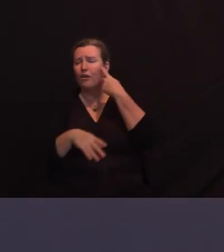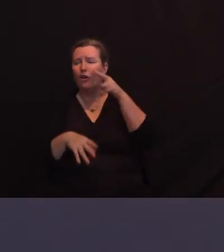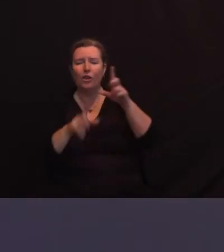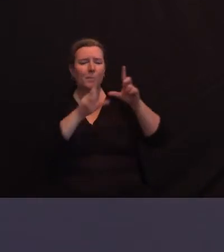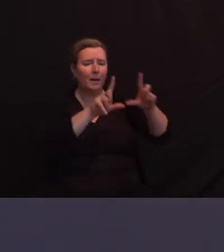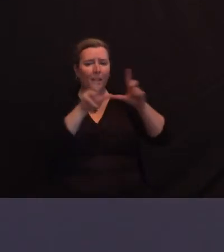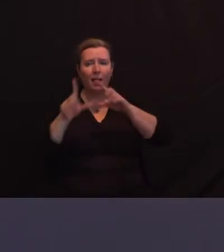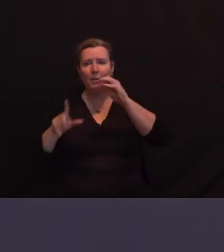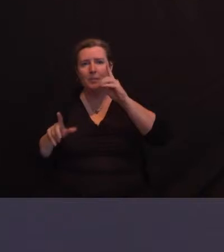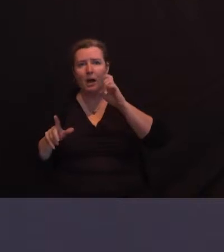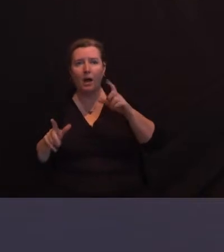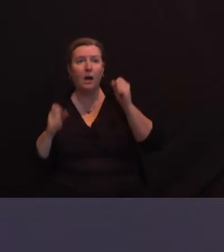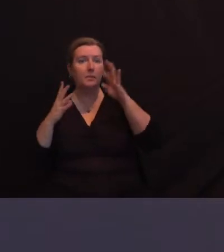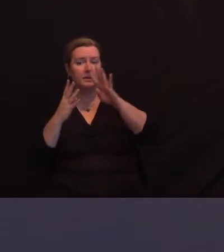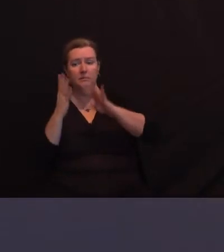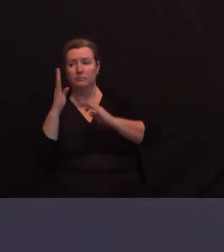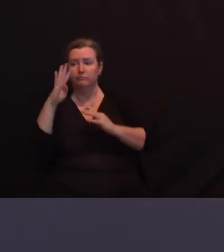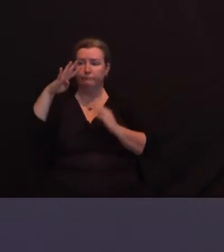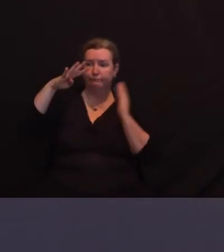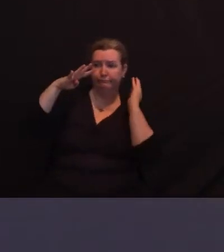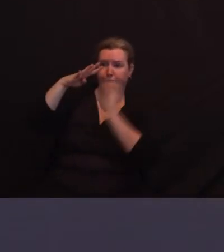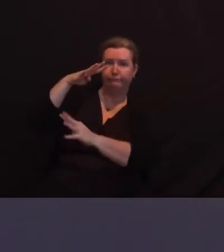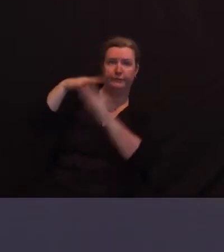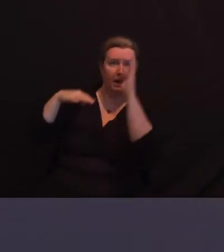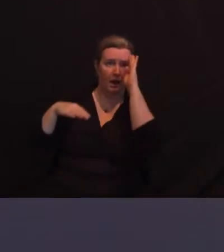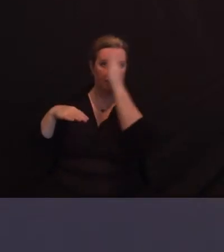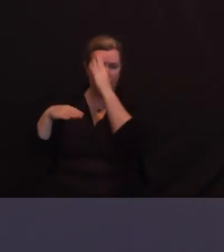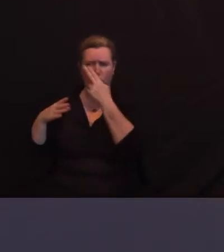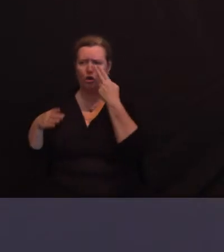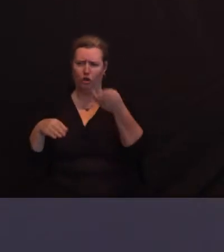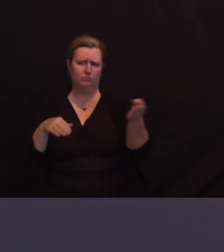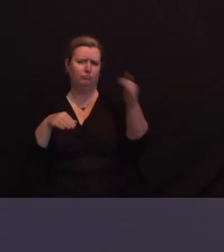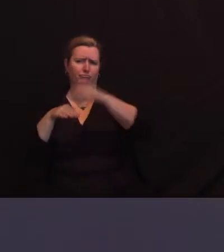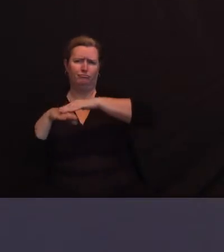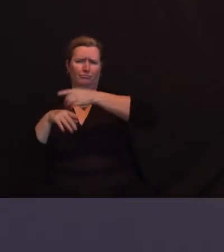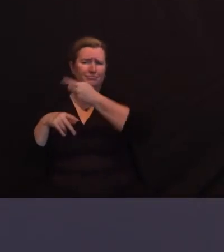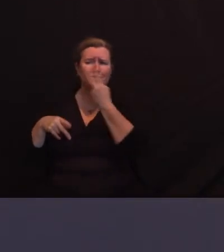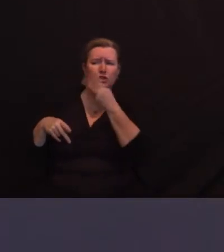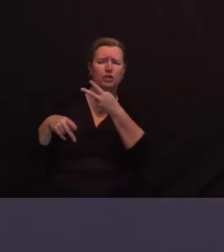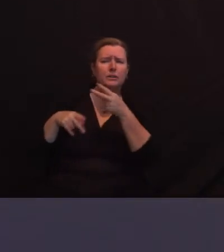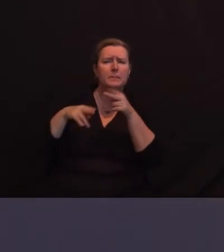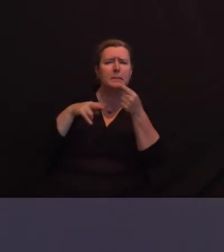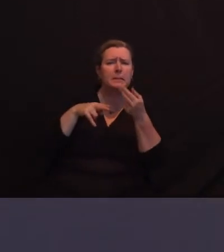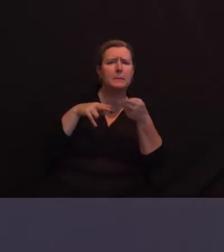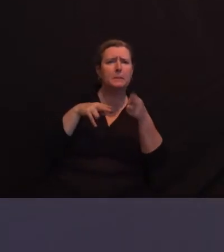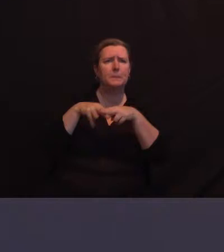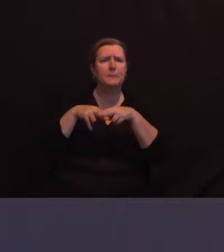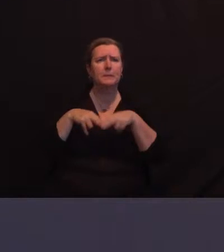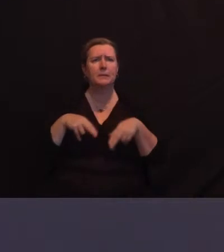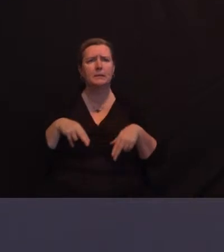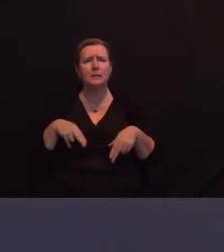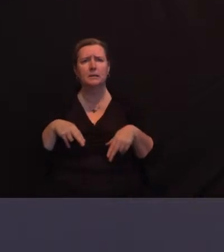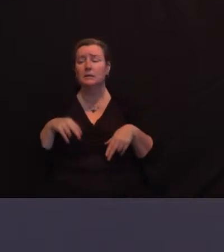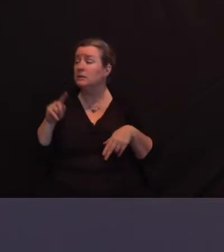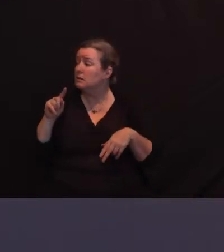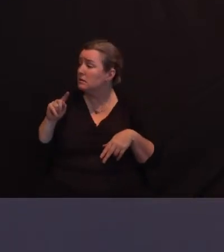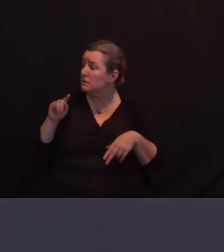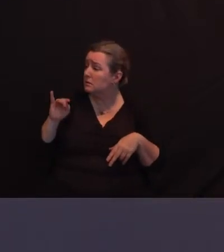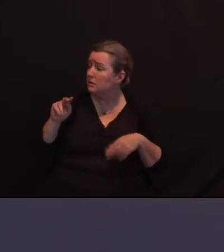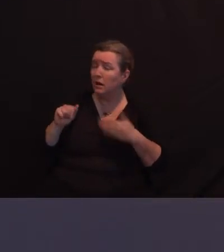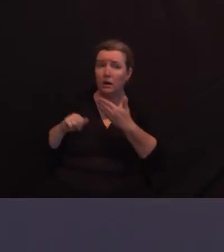cases and hospitalizations go up. And they particularly go up, Judy, you should weigh in, or Tina should weigh in here, after